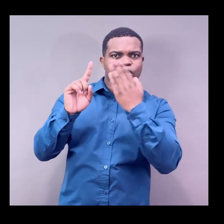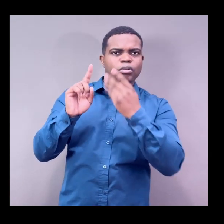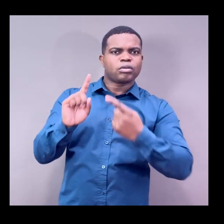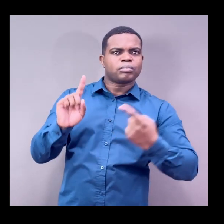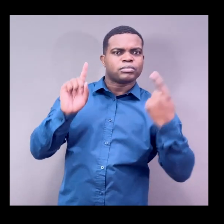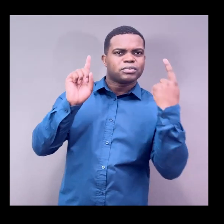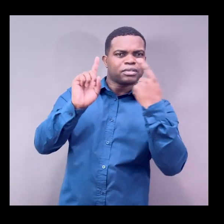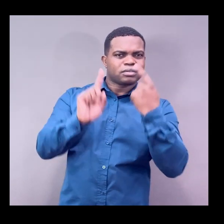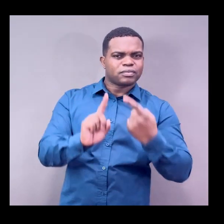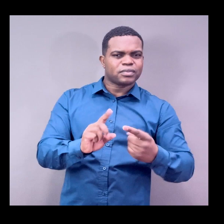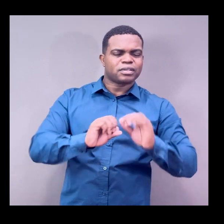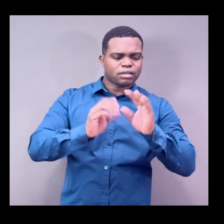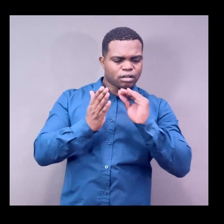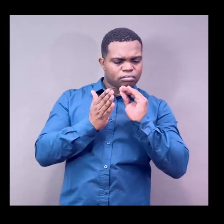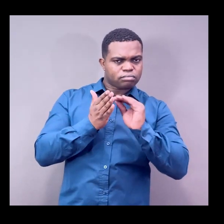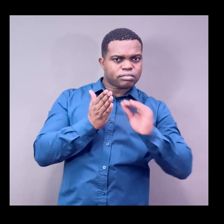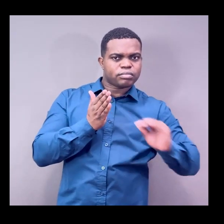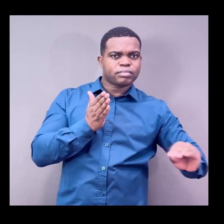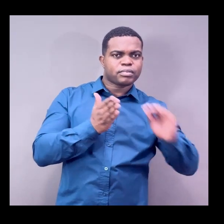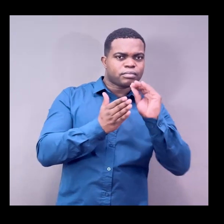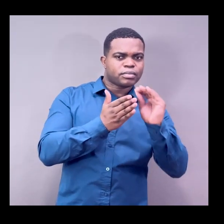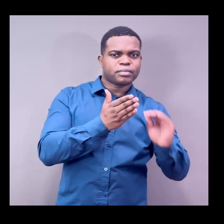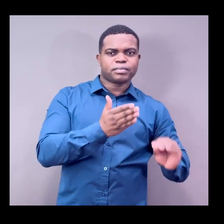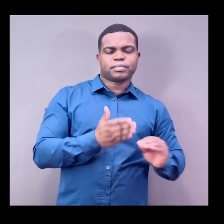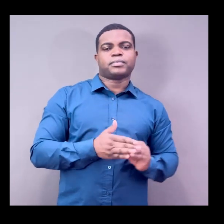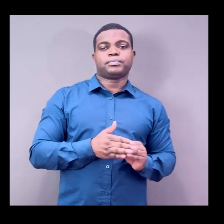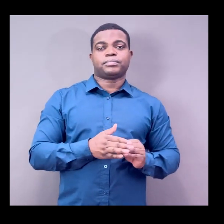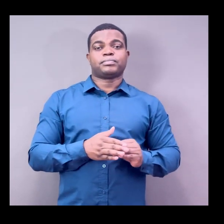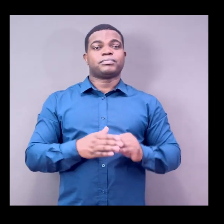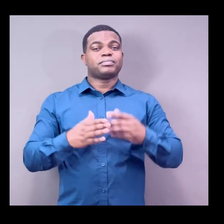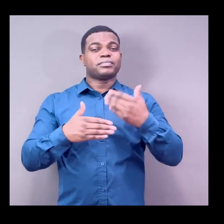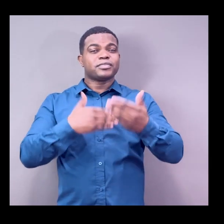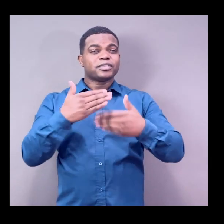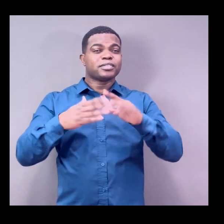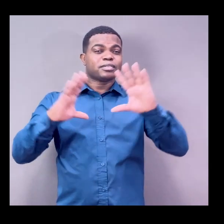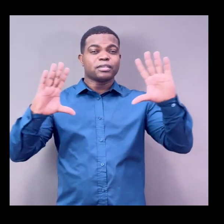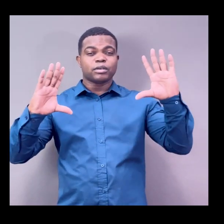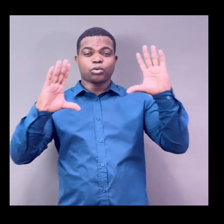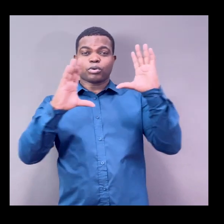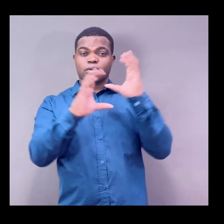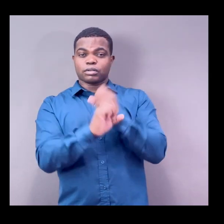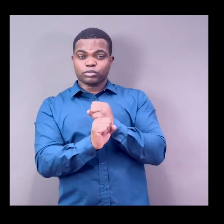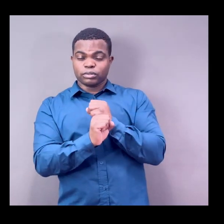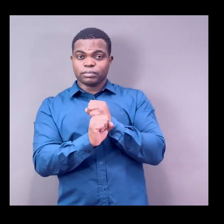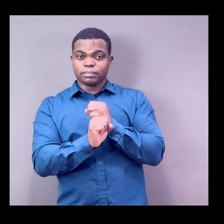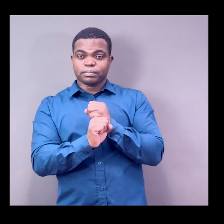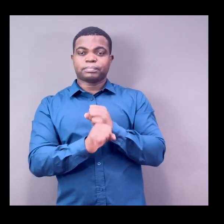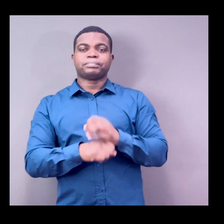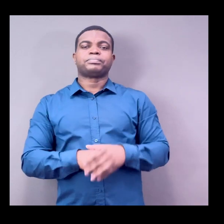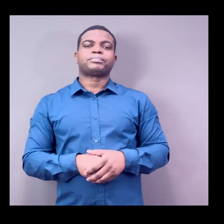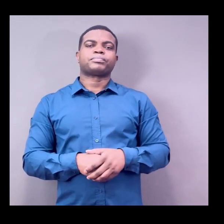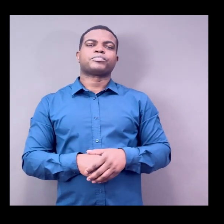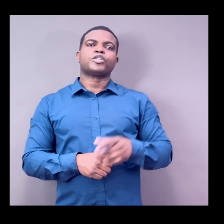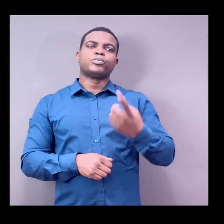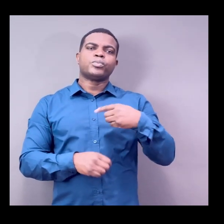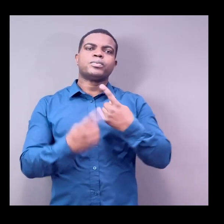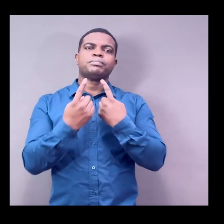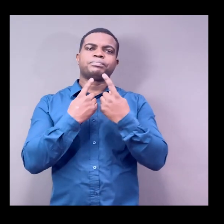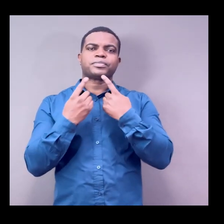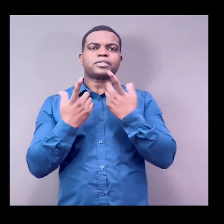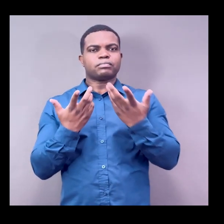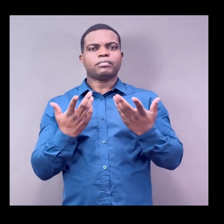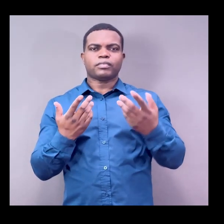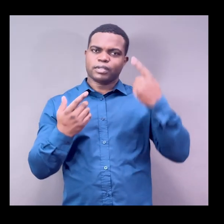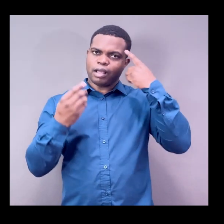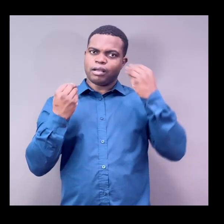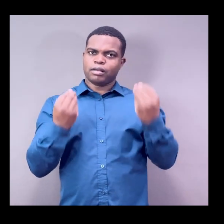goal and objective, and up until the conclusion part. Also, we